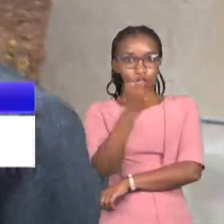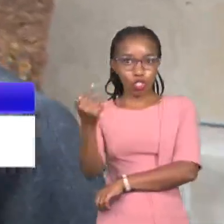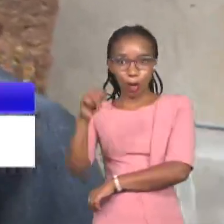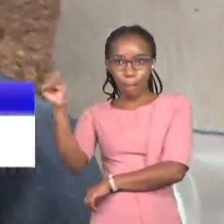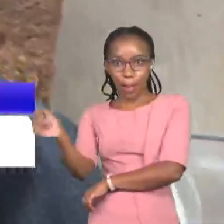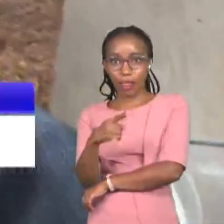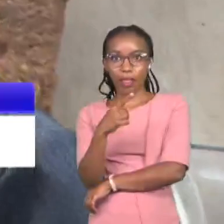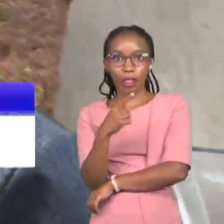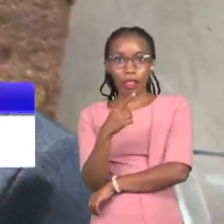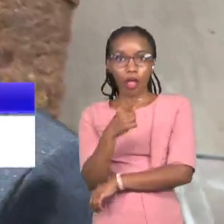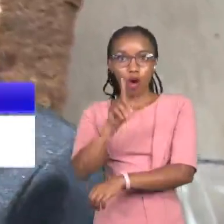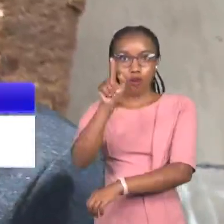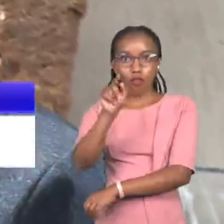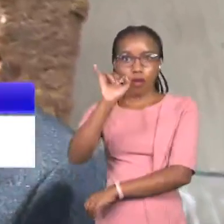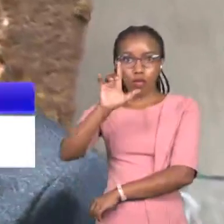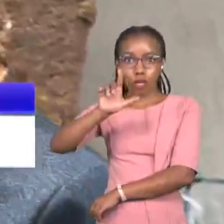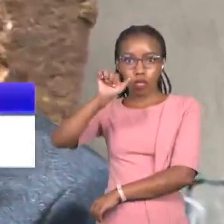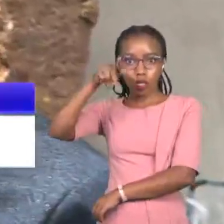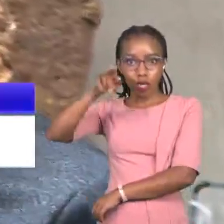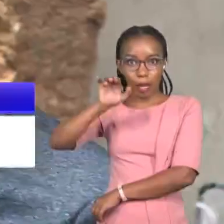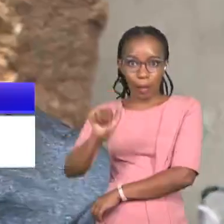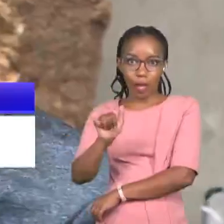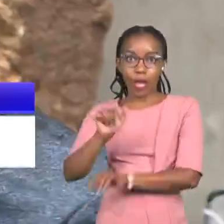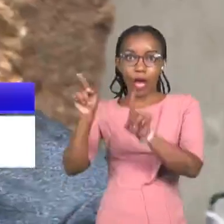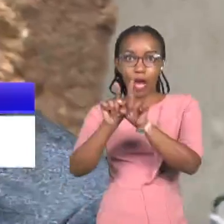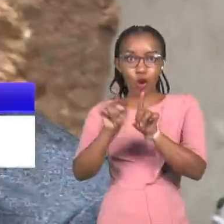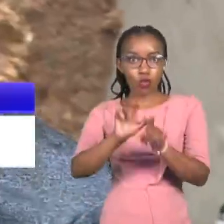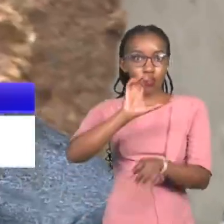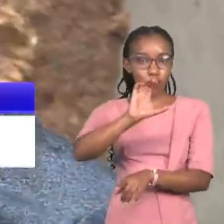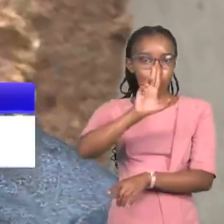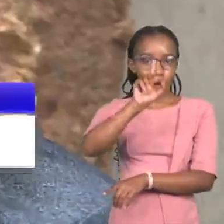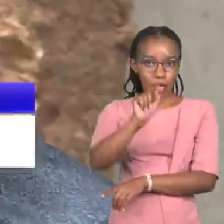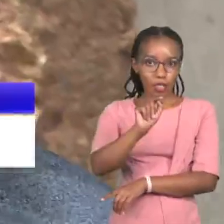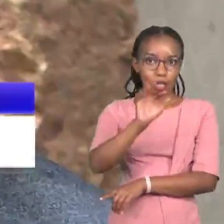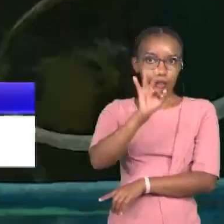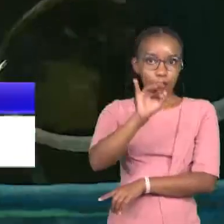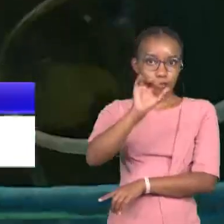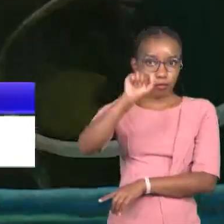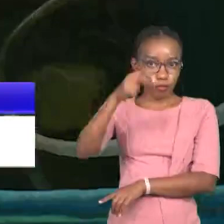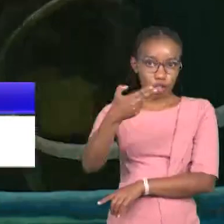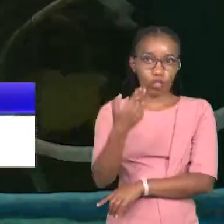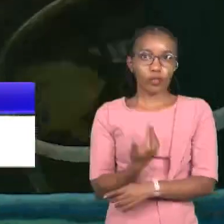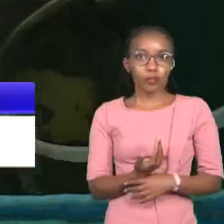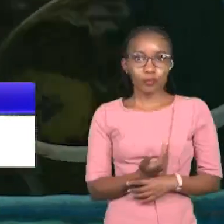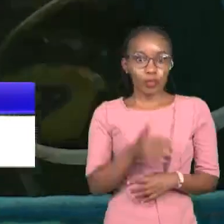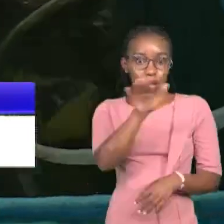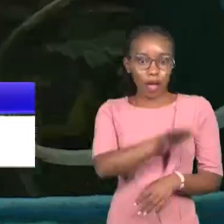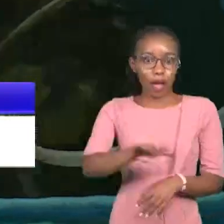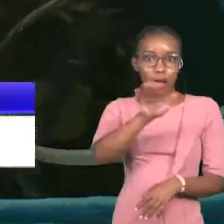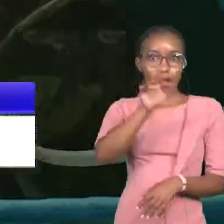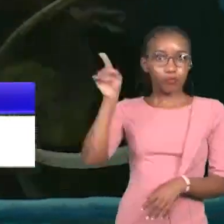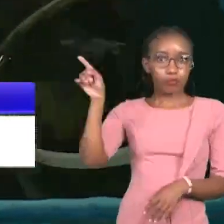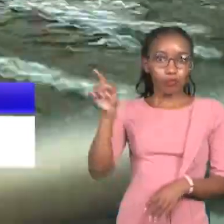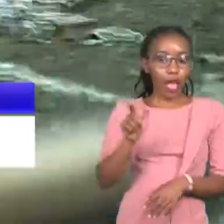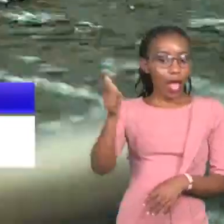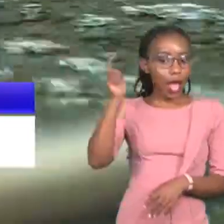of tilapia, and also for catfish also the same amount. The hatchery is basically where eggs